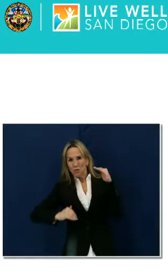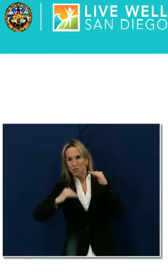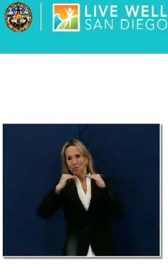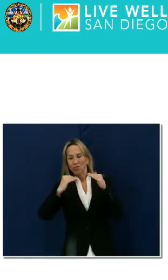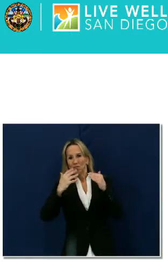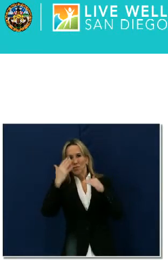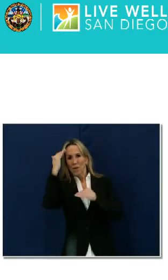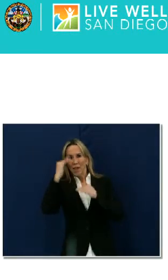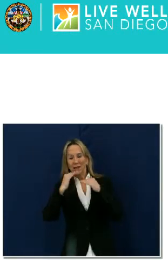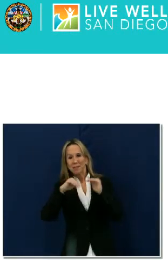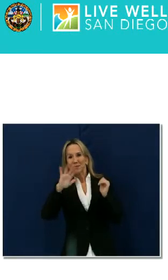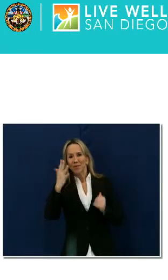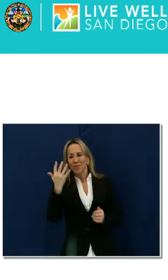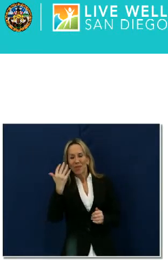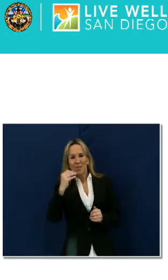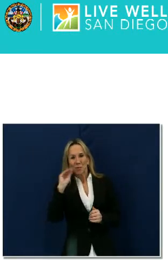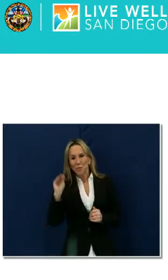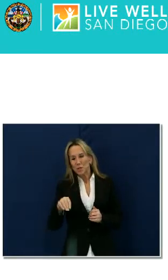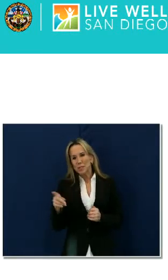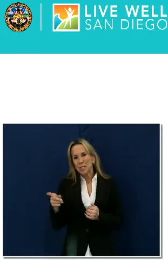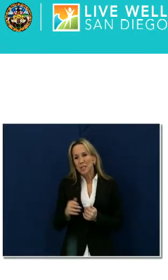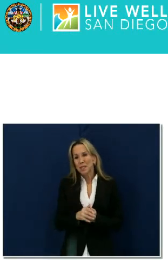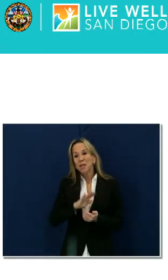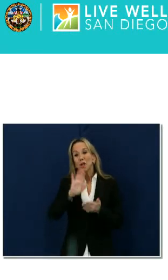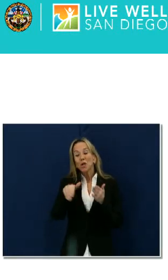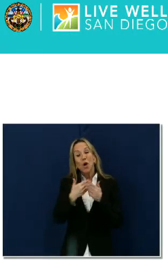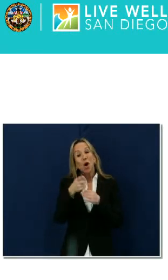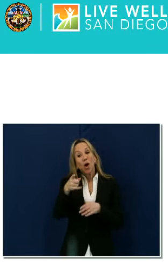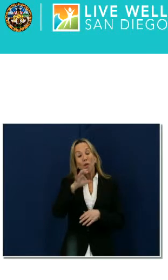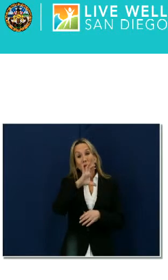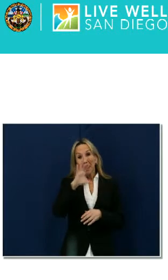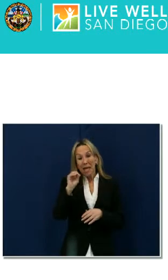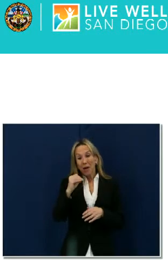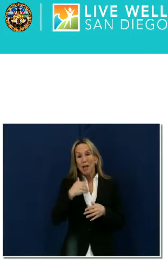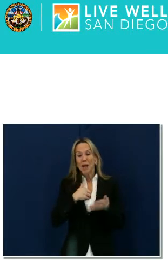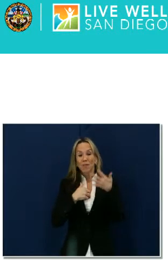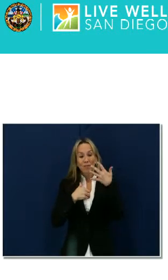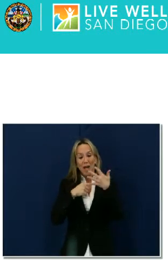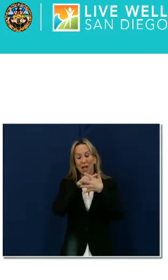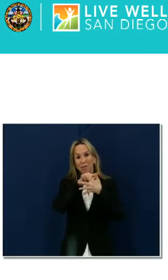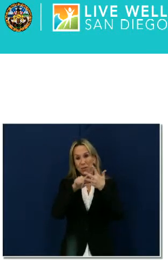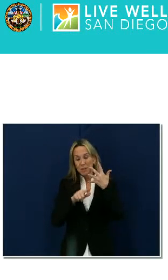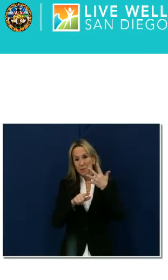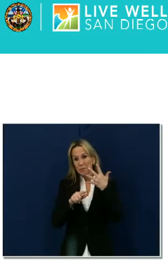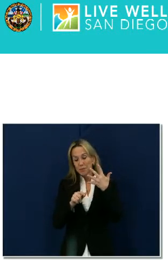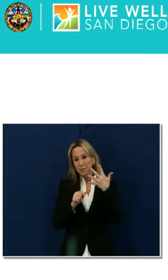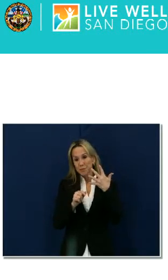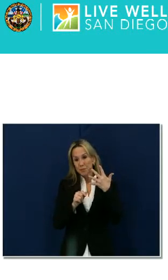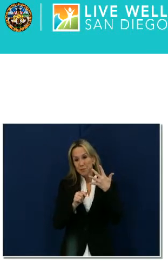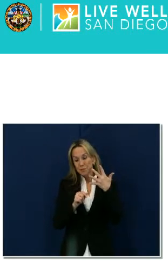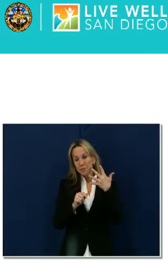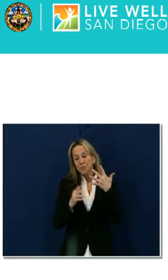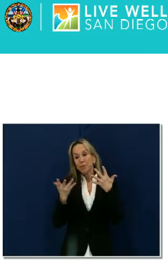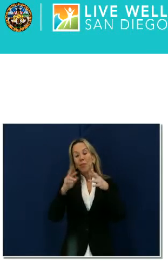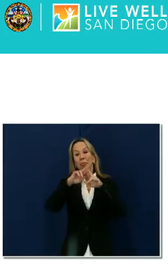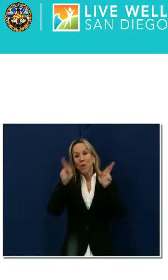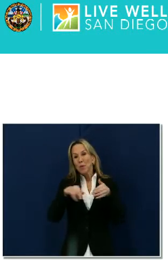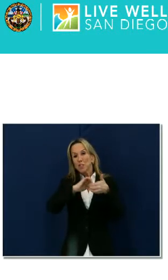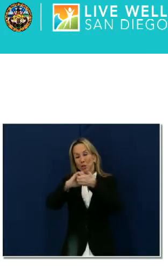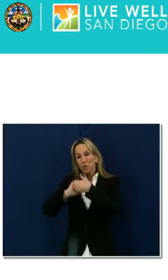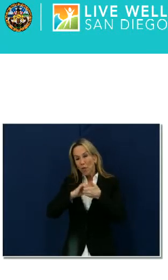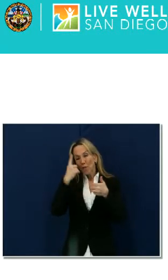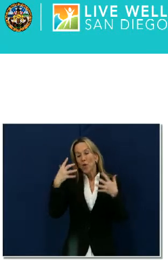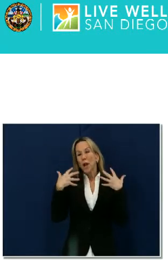15%. All counties are categorized based on the 5 health officer regional